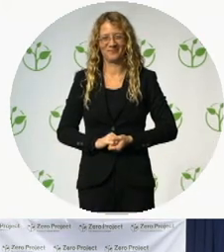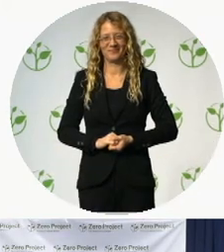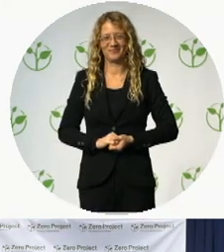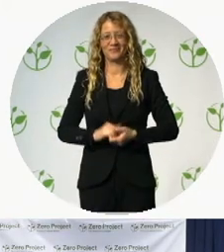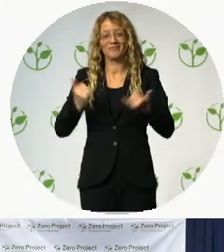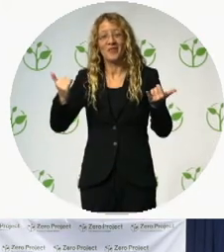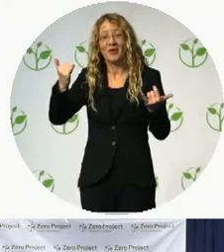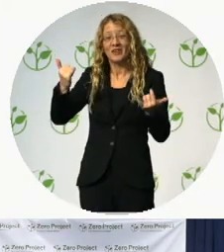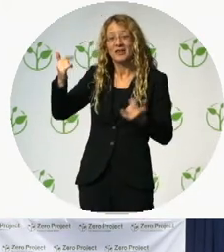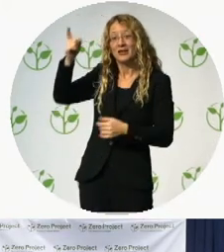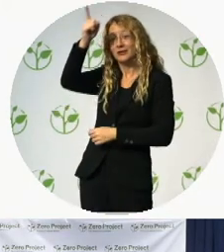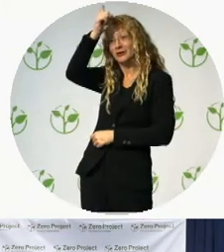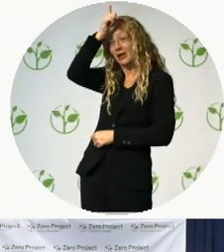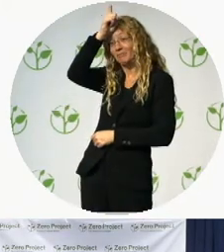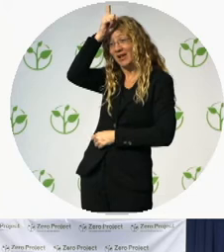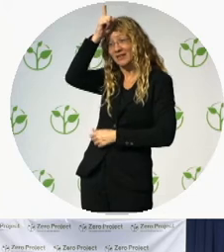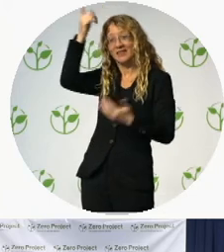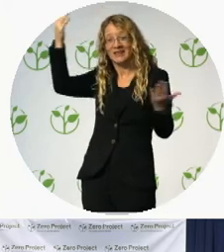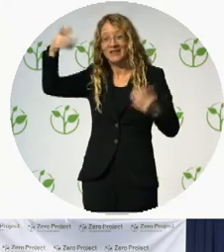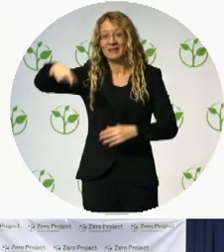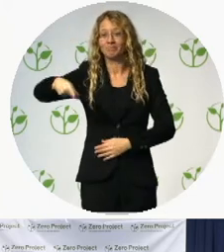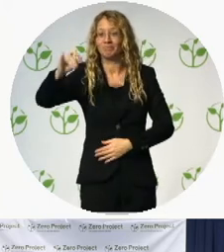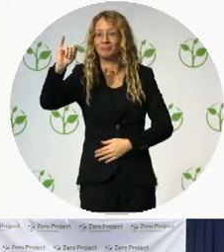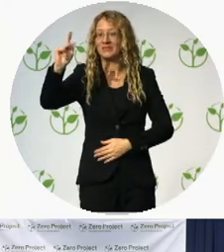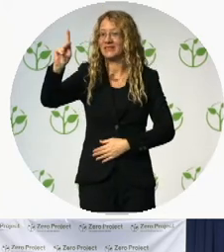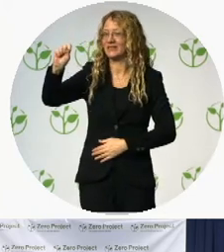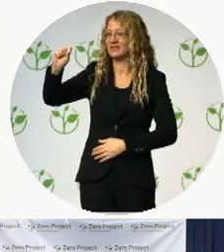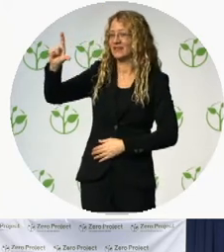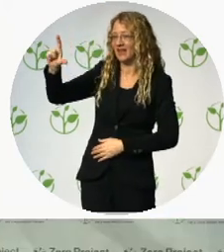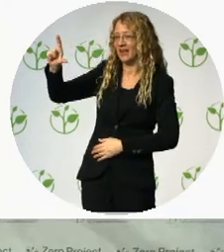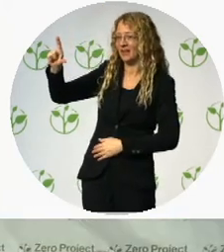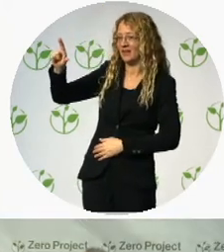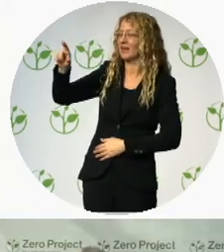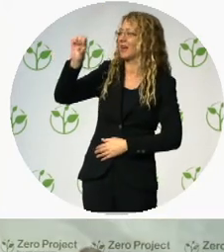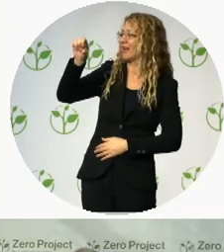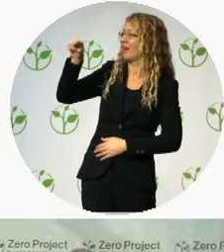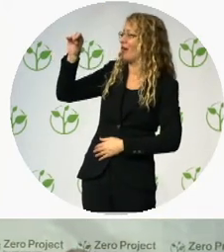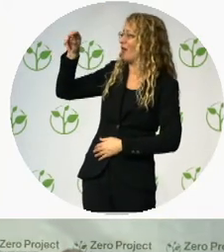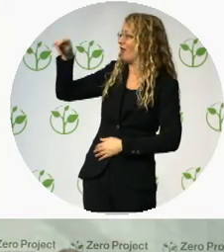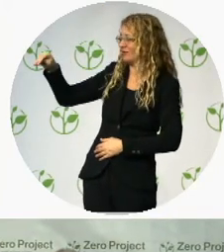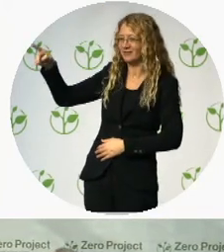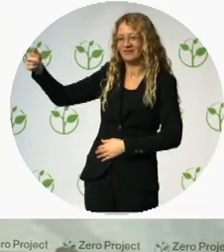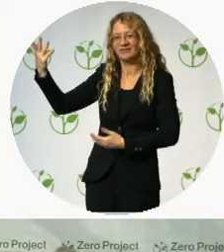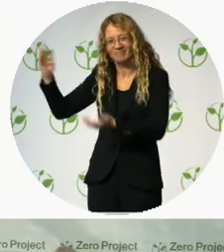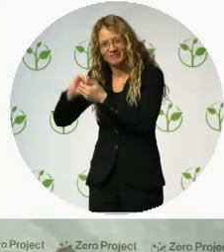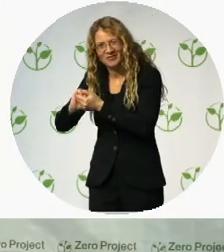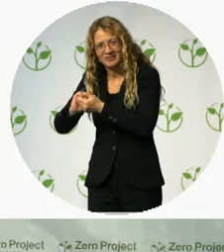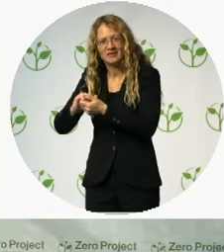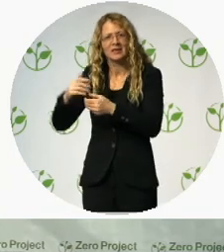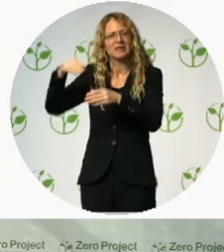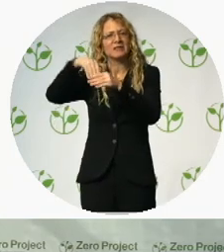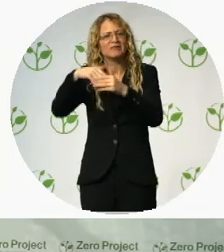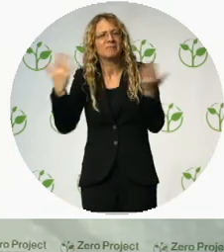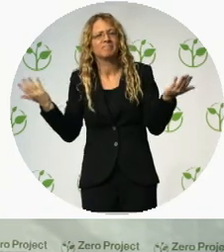Congratulations to PIKSL Laboratories in cooperation with E.ON and Minds and Makers. PIKSL, based in Dusseldorf, Germany, is